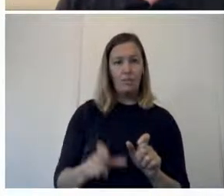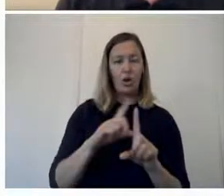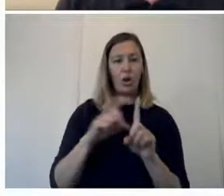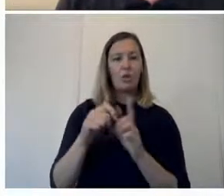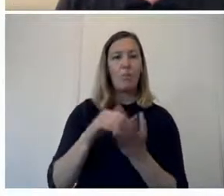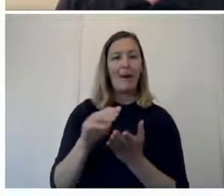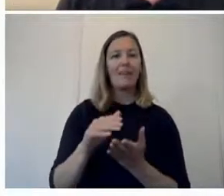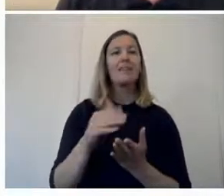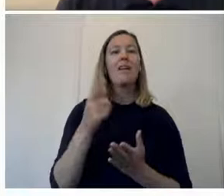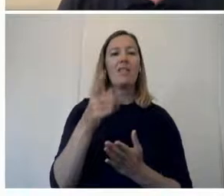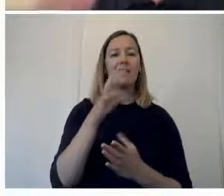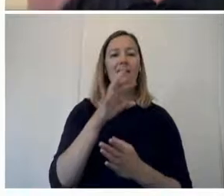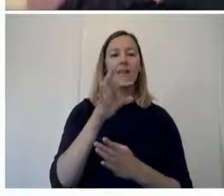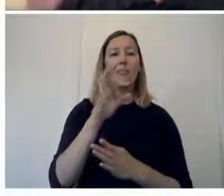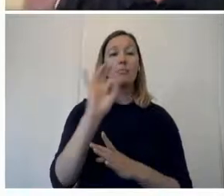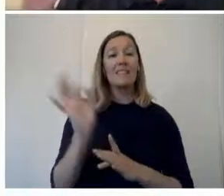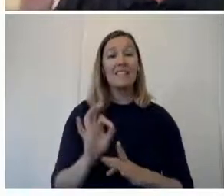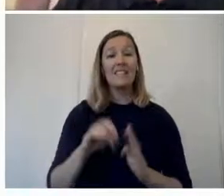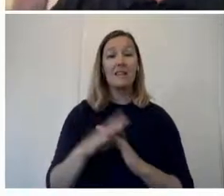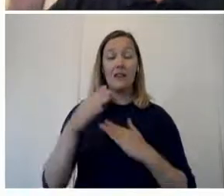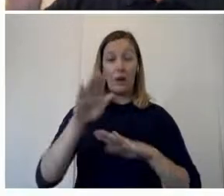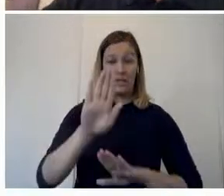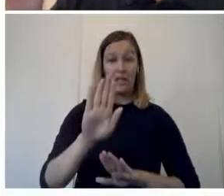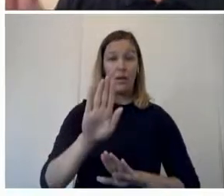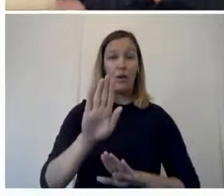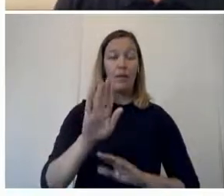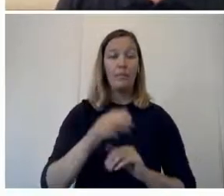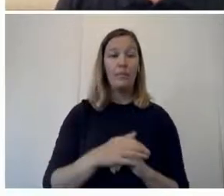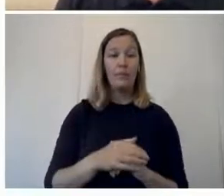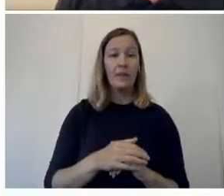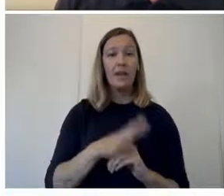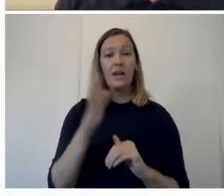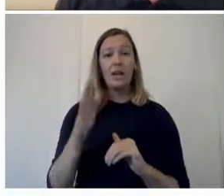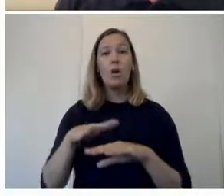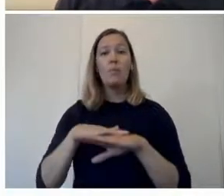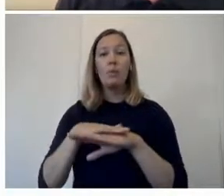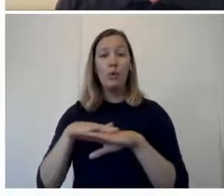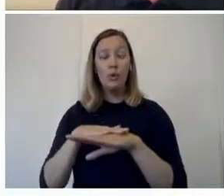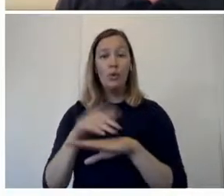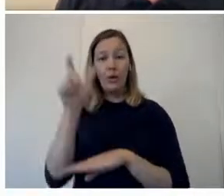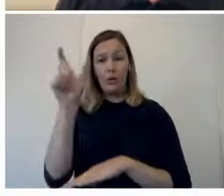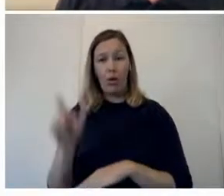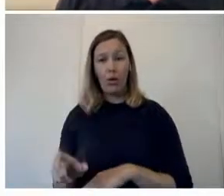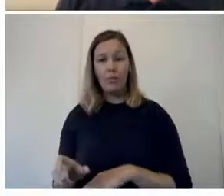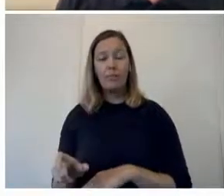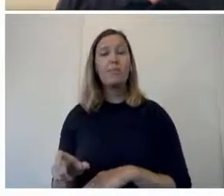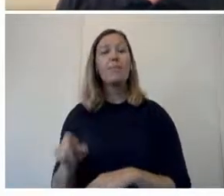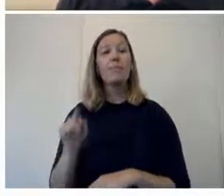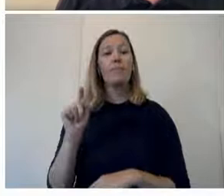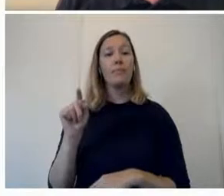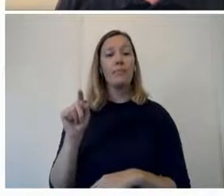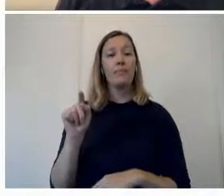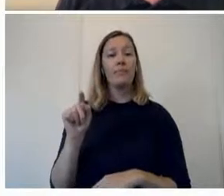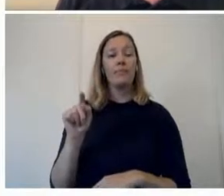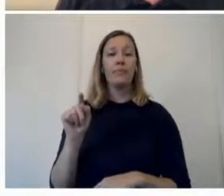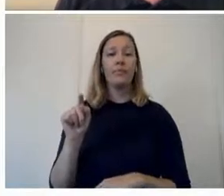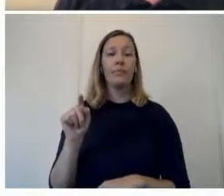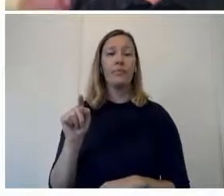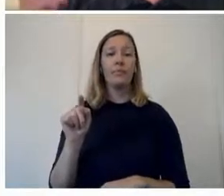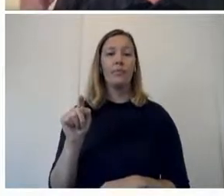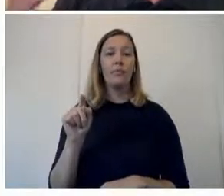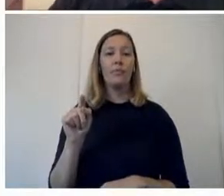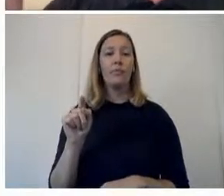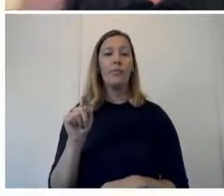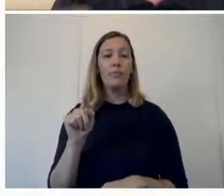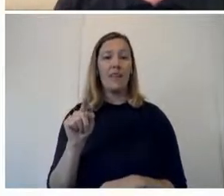are in the Aotearoa market. And in the blue column, that is how they fall in